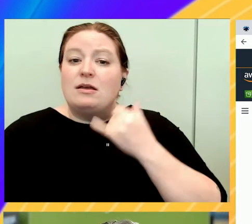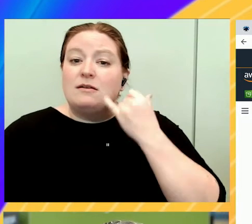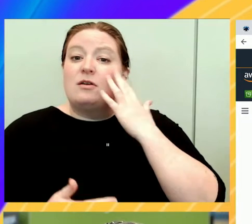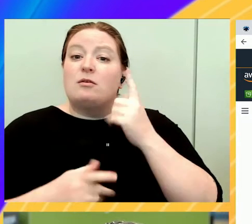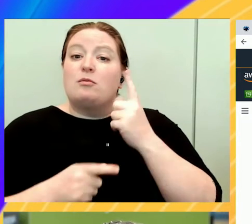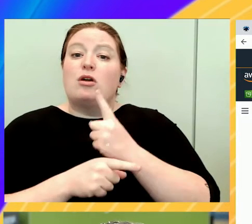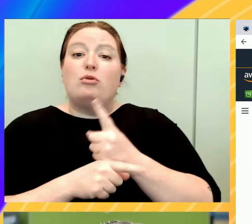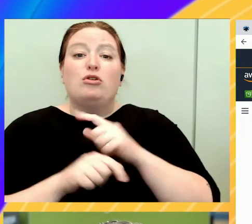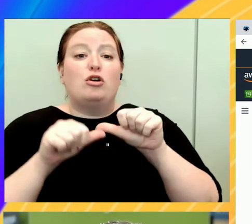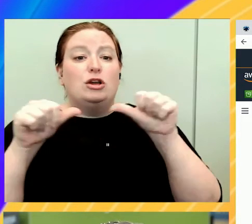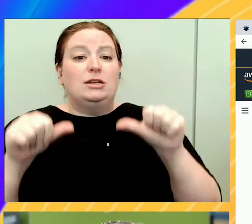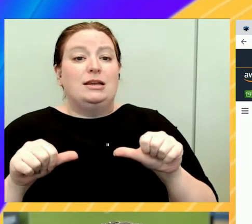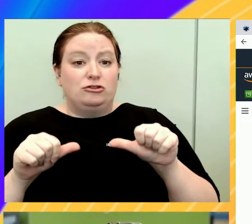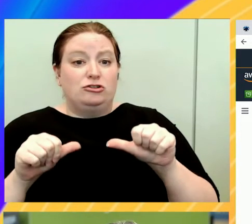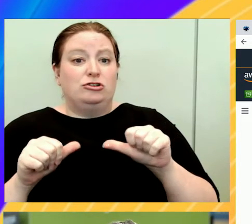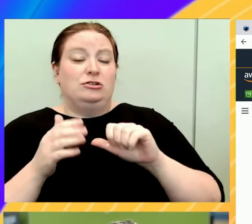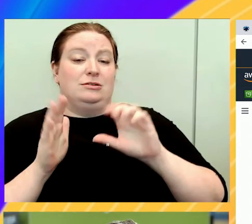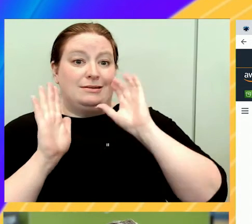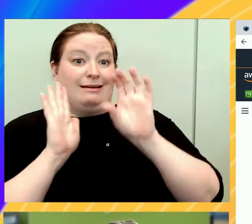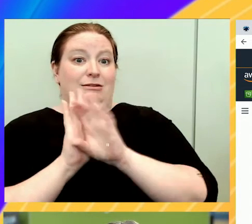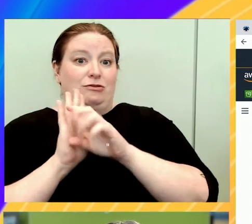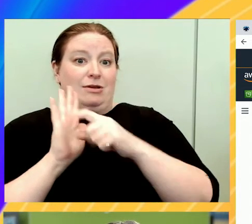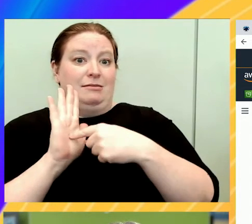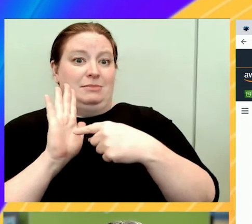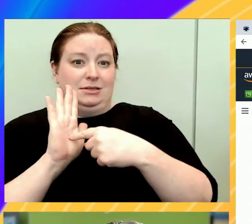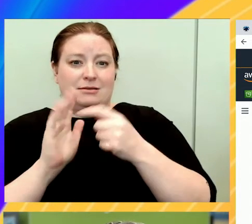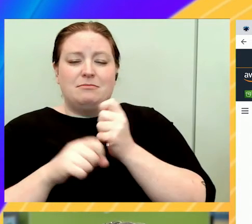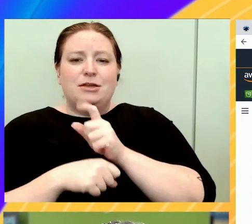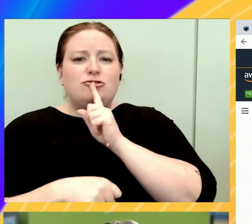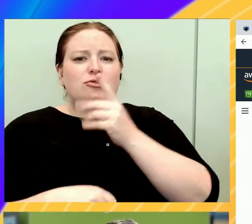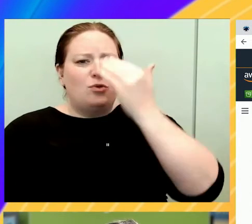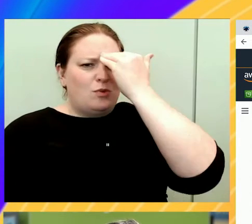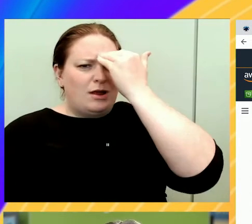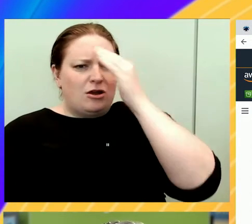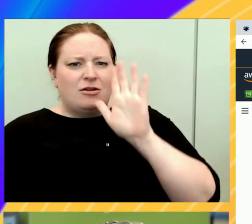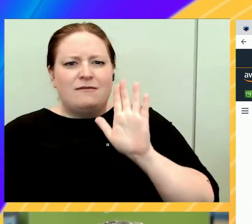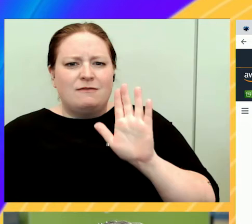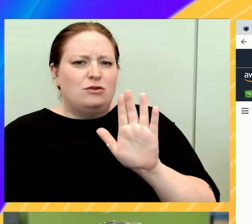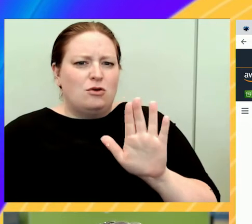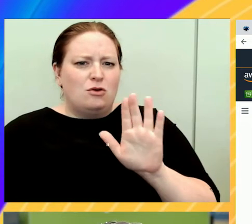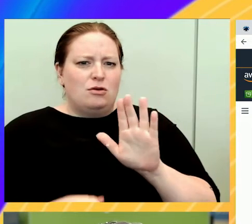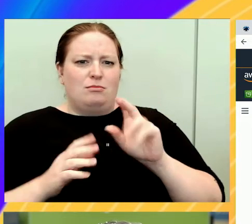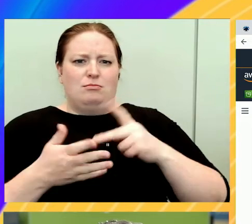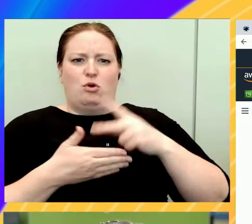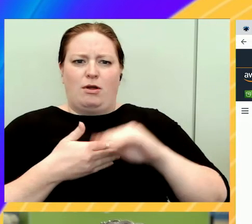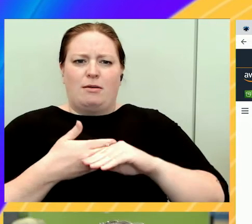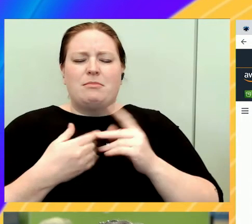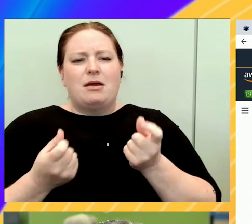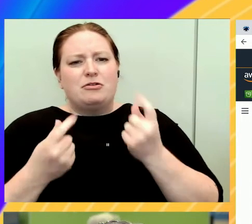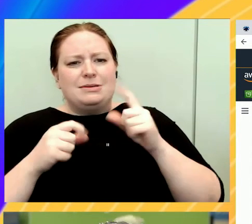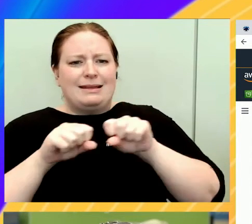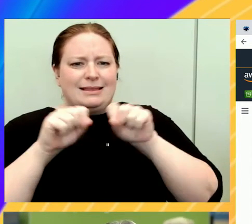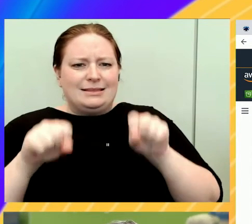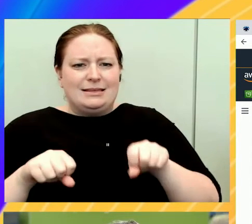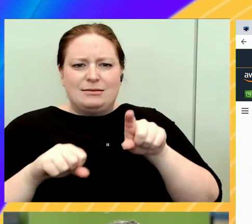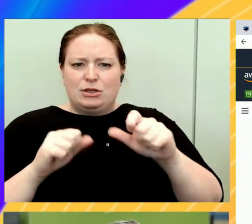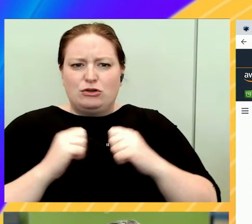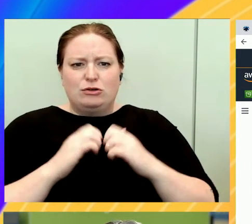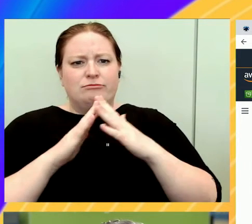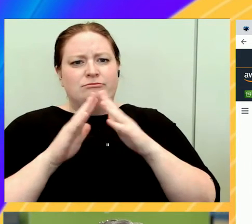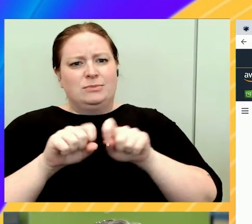that you're really aware of your network flow. It's really to make sure that you understand the system that you are deploying and have it fully documented.